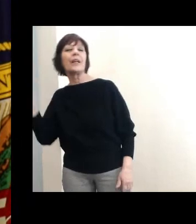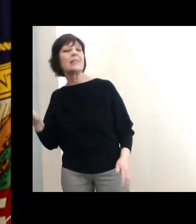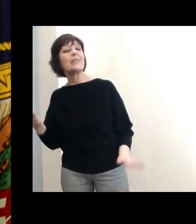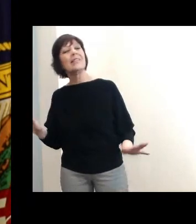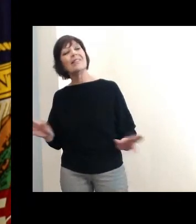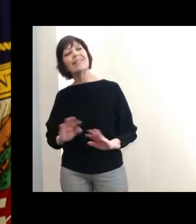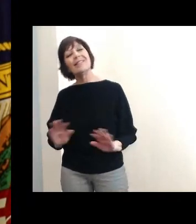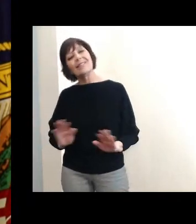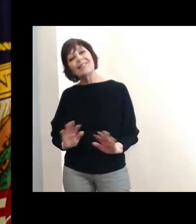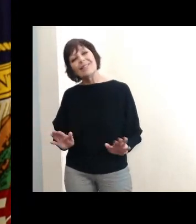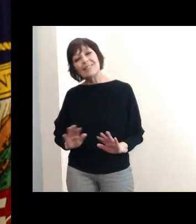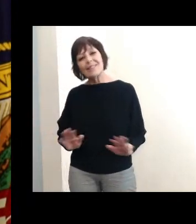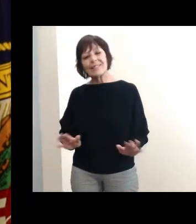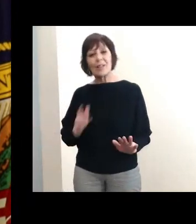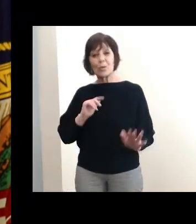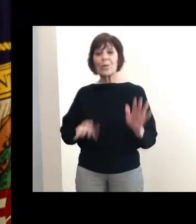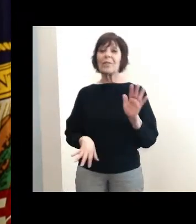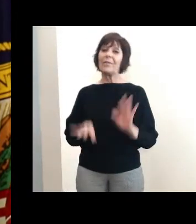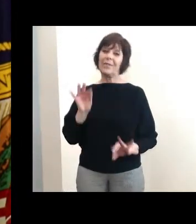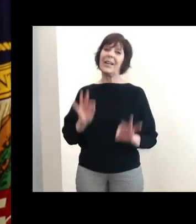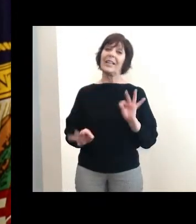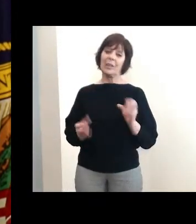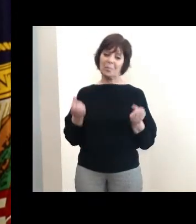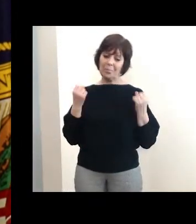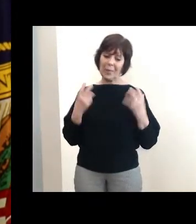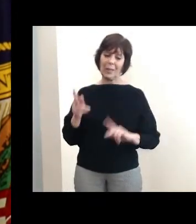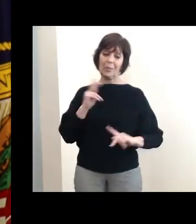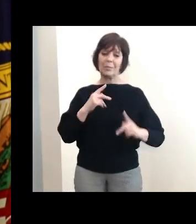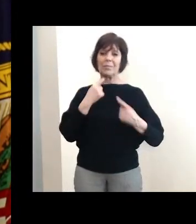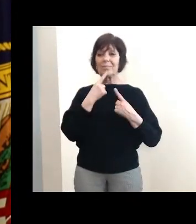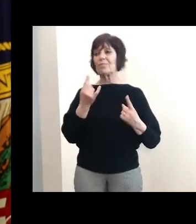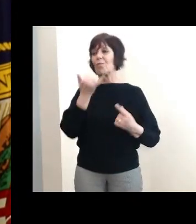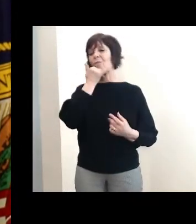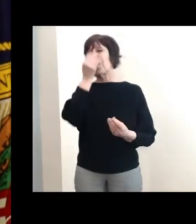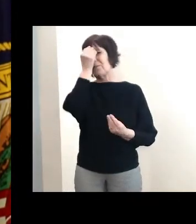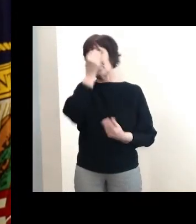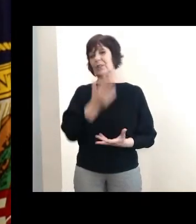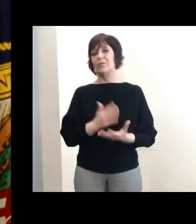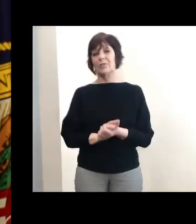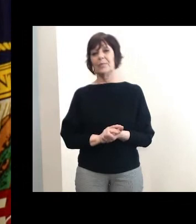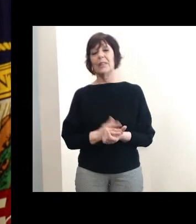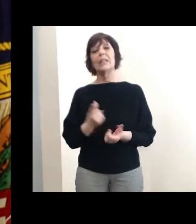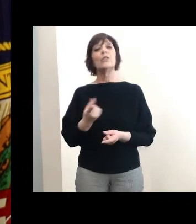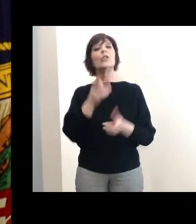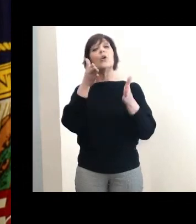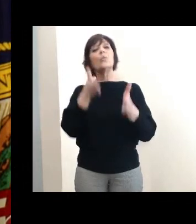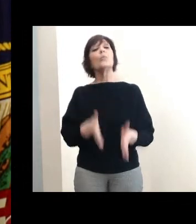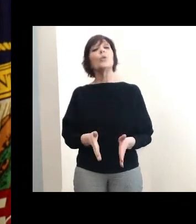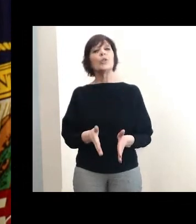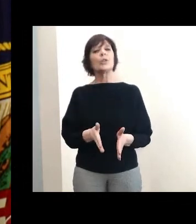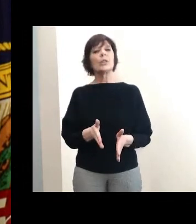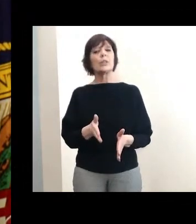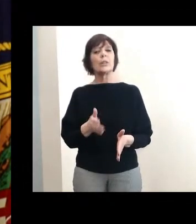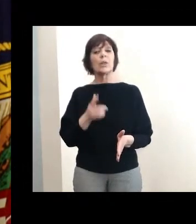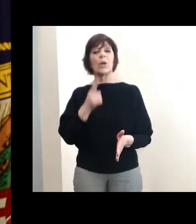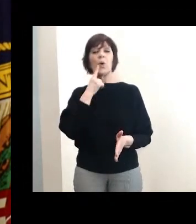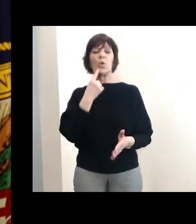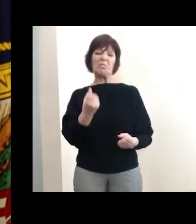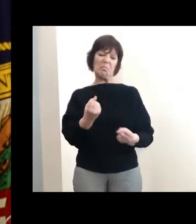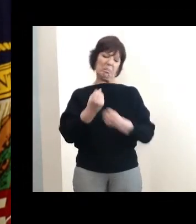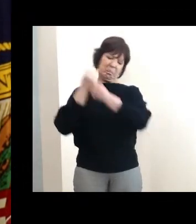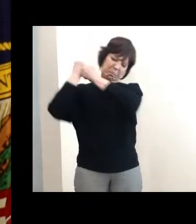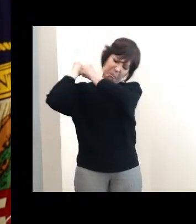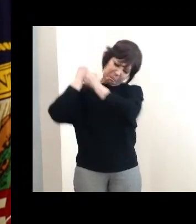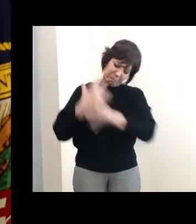that, because what we're finding out is a lot of people are sharing false information. There was an individual who was berating me on